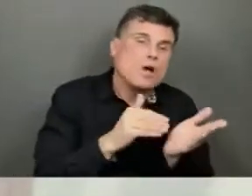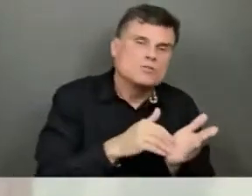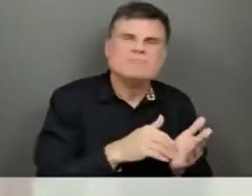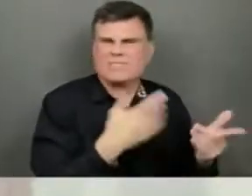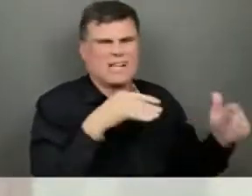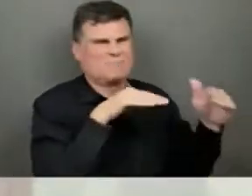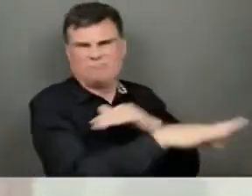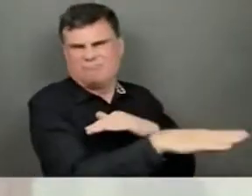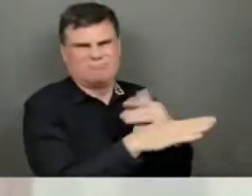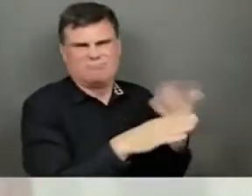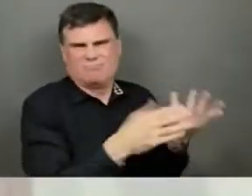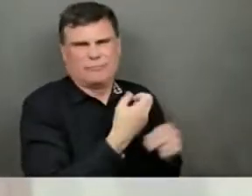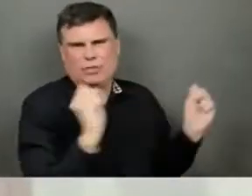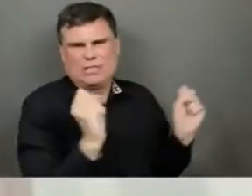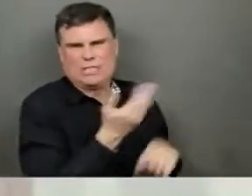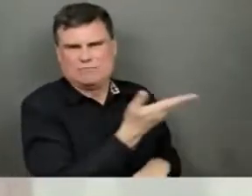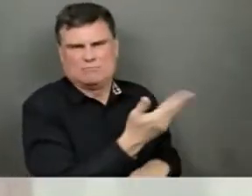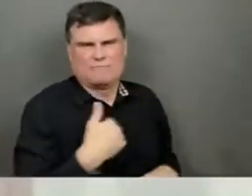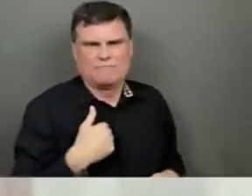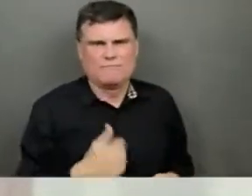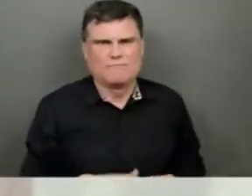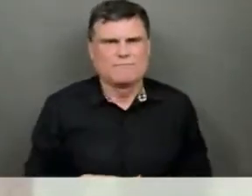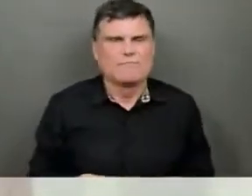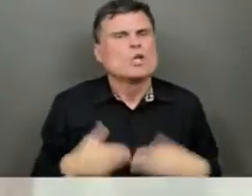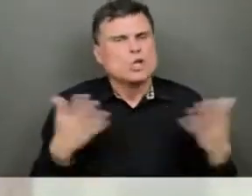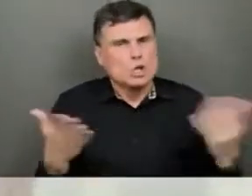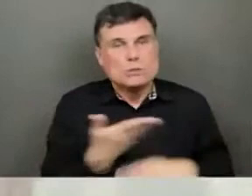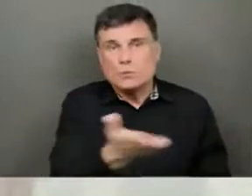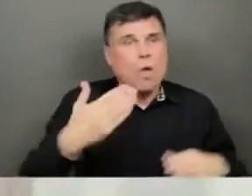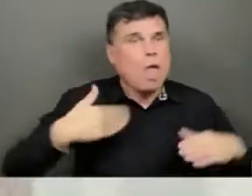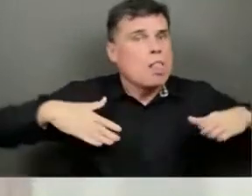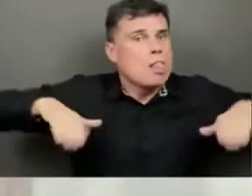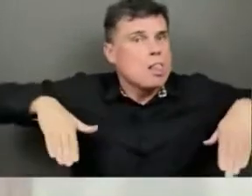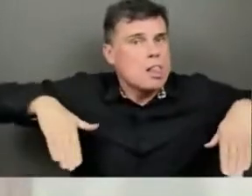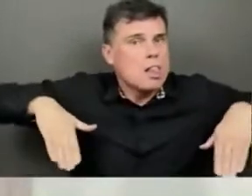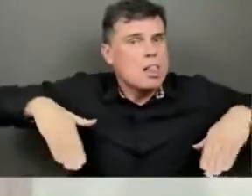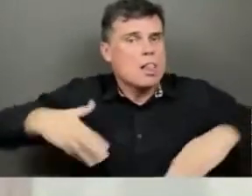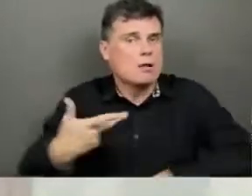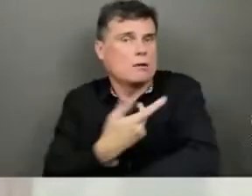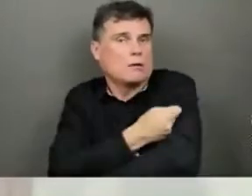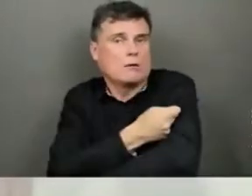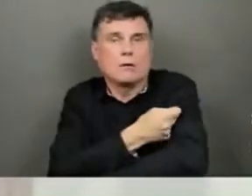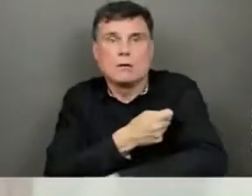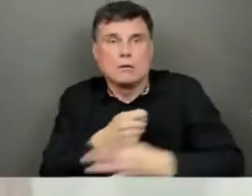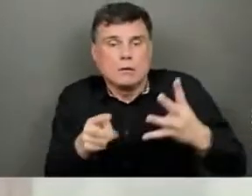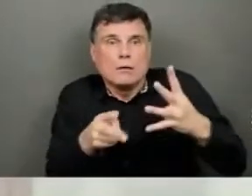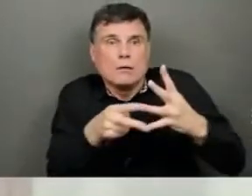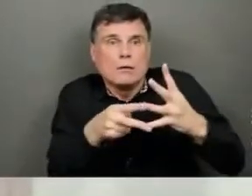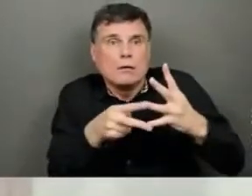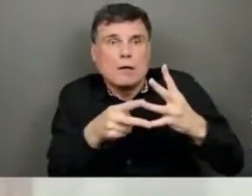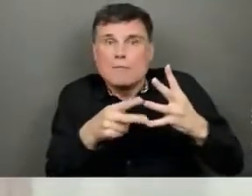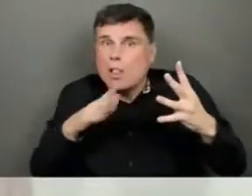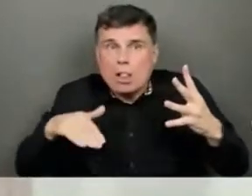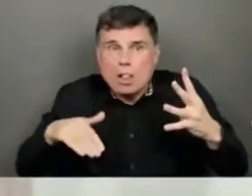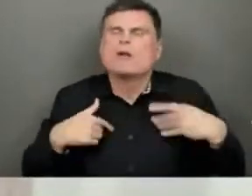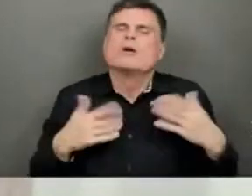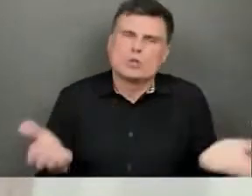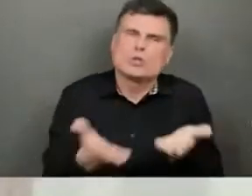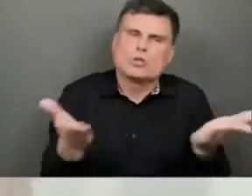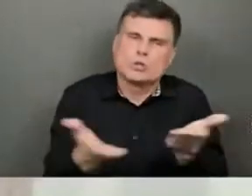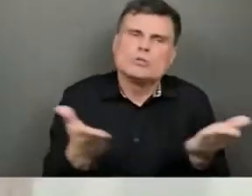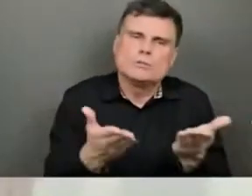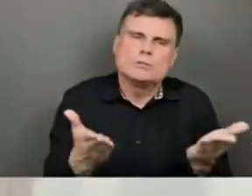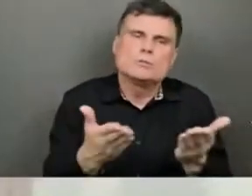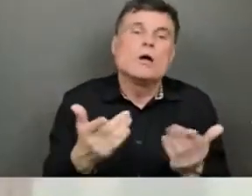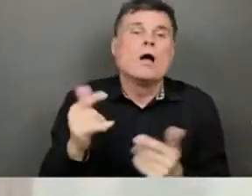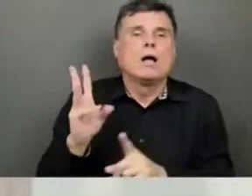And of course, we encourage anybody who's not yet been vaccinated, and we have vaccines now for people 6 months and older to get